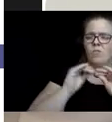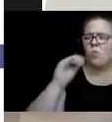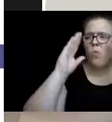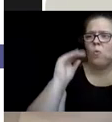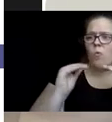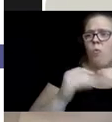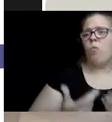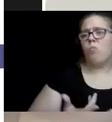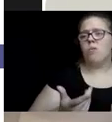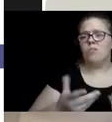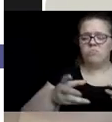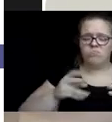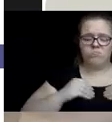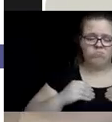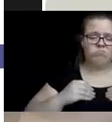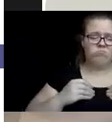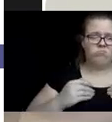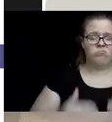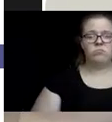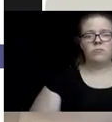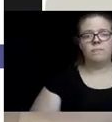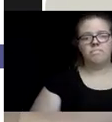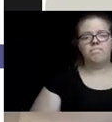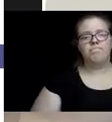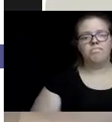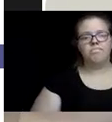and acceptance. Next slide, please.